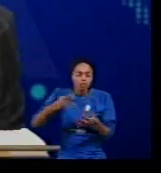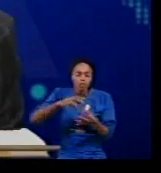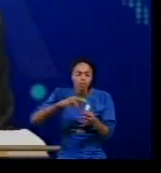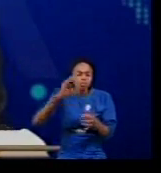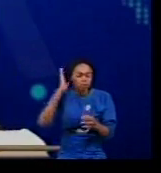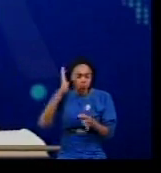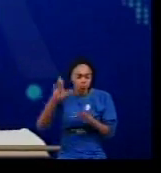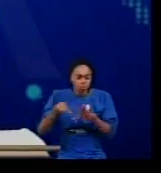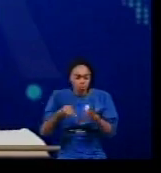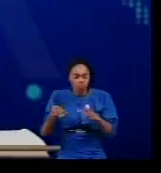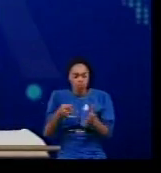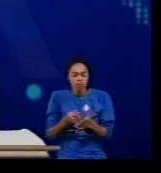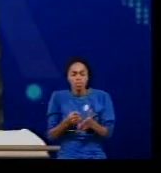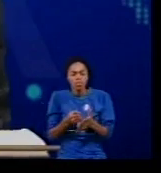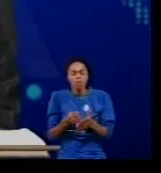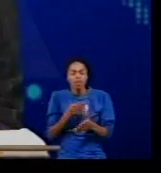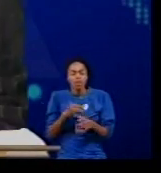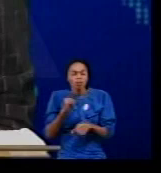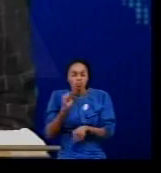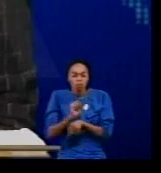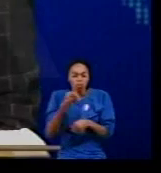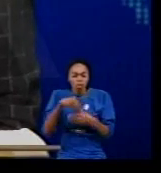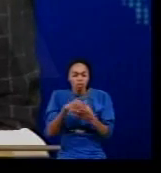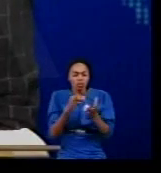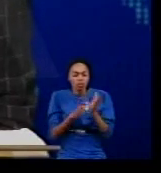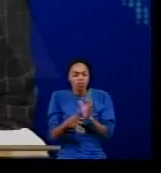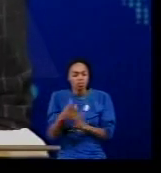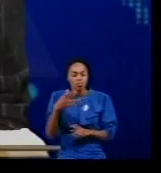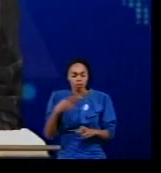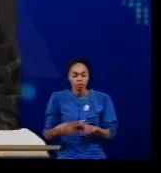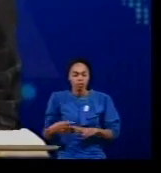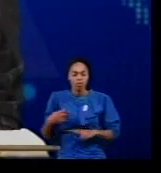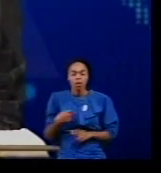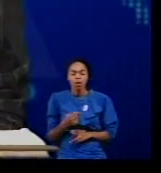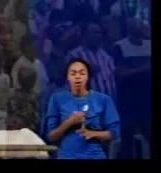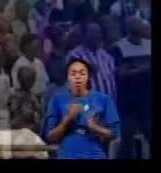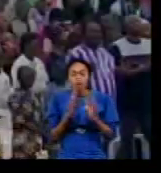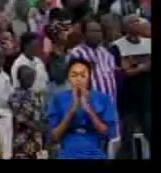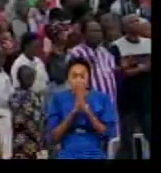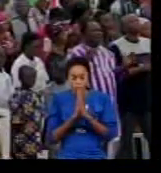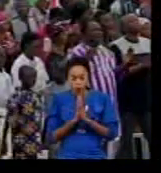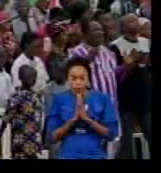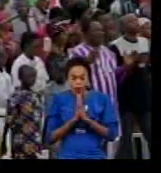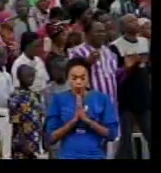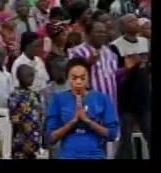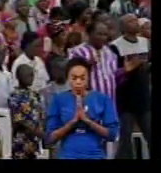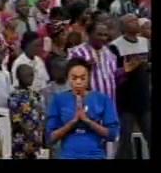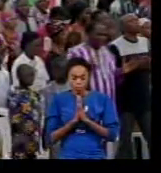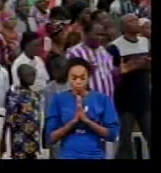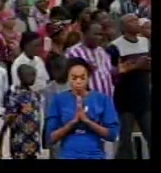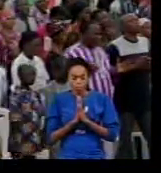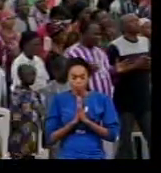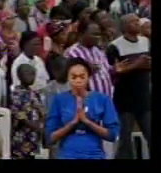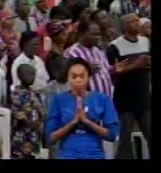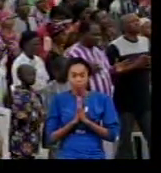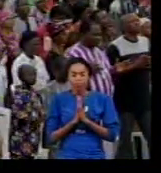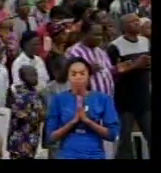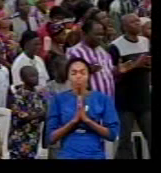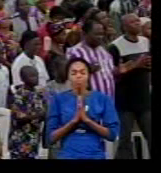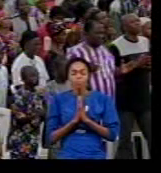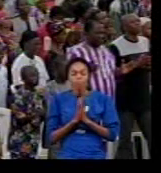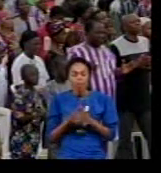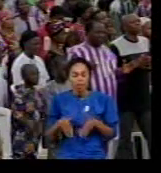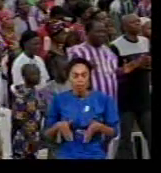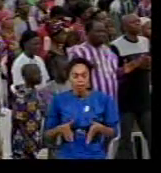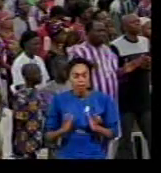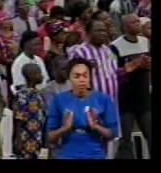And the Lord said unto him, peace be unto thee. Fear not, thou shalt not die. I